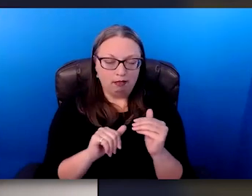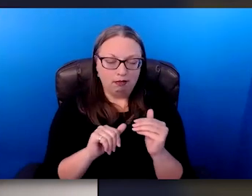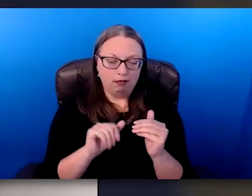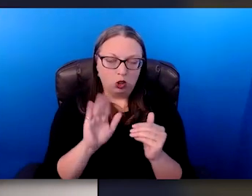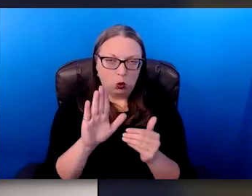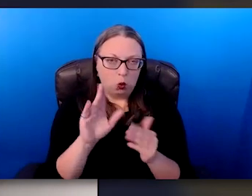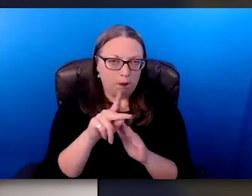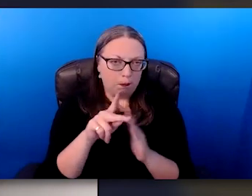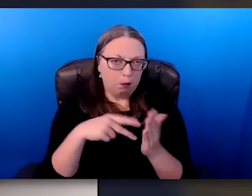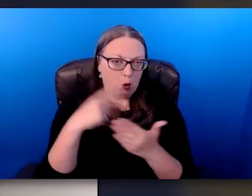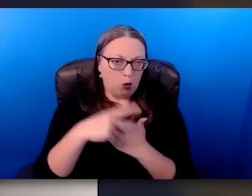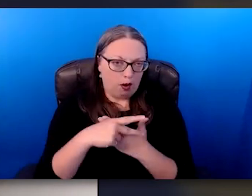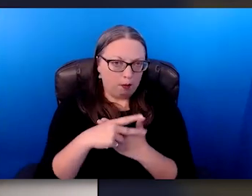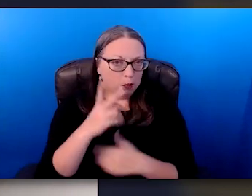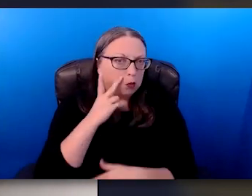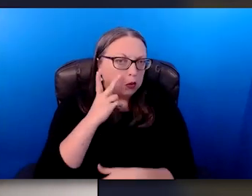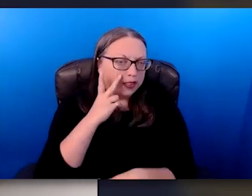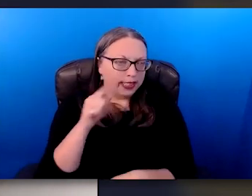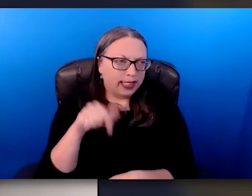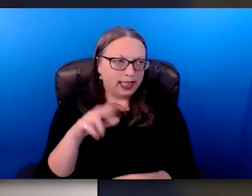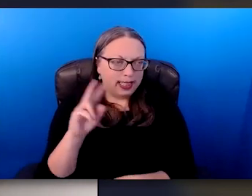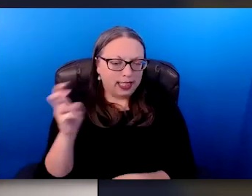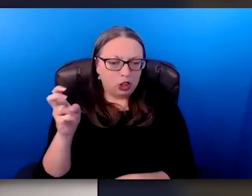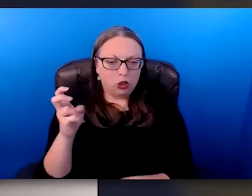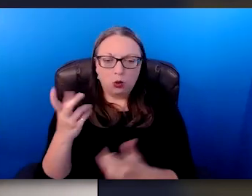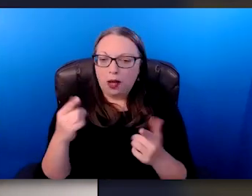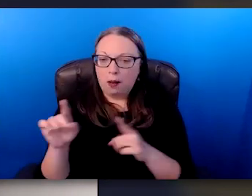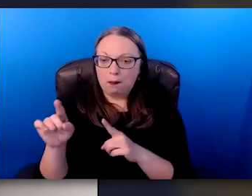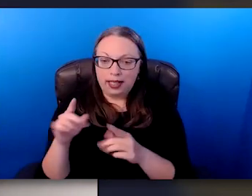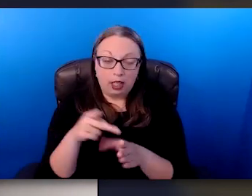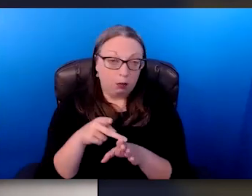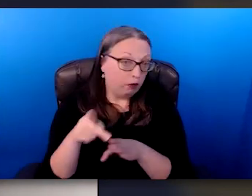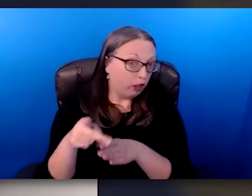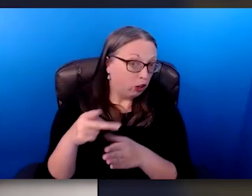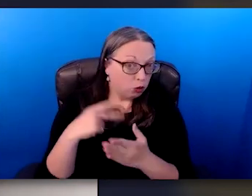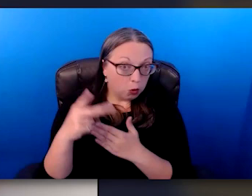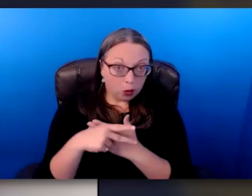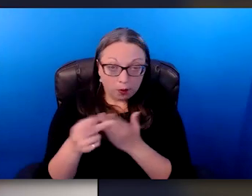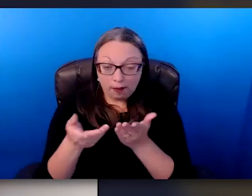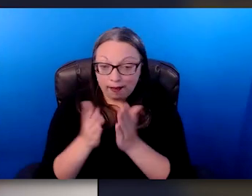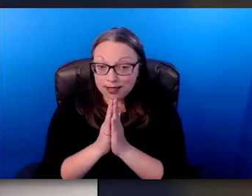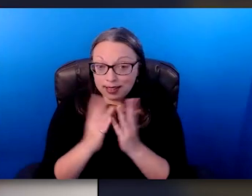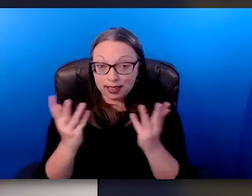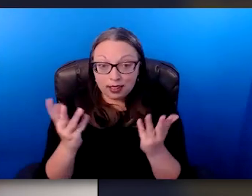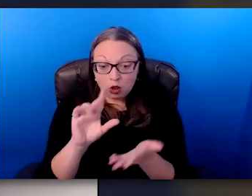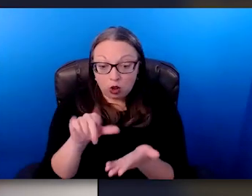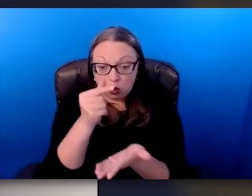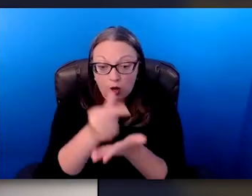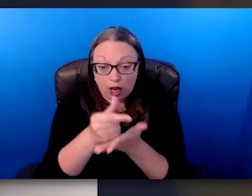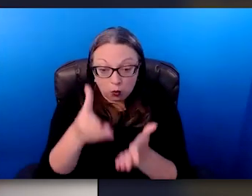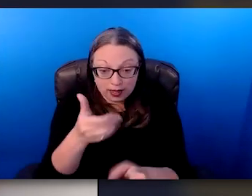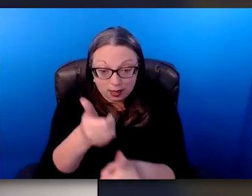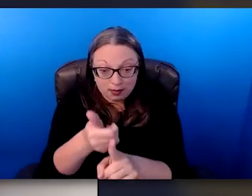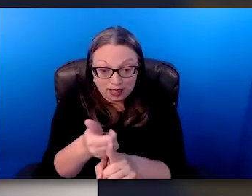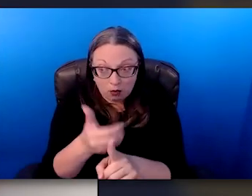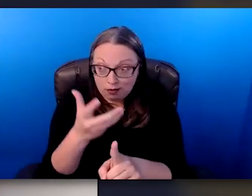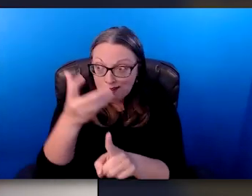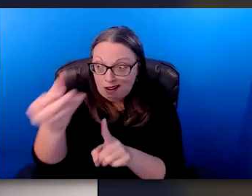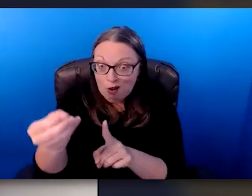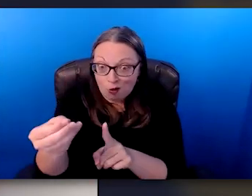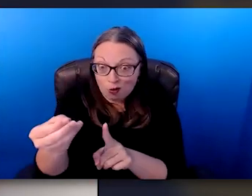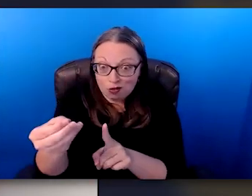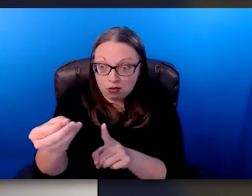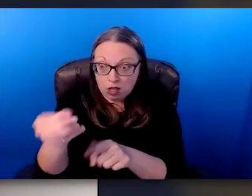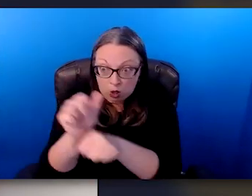think we're encountering this issue in professional programs, asking that question of what our graduates will be, what will their practice look